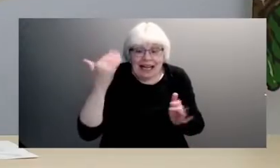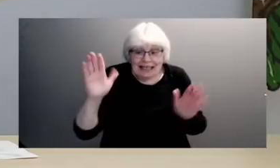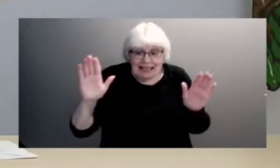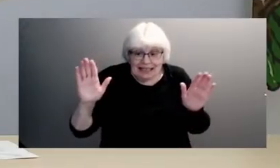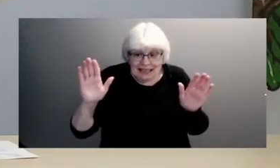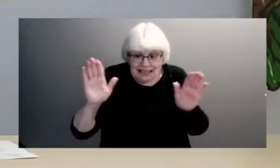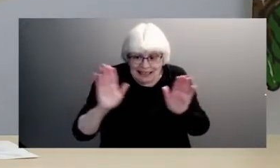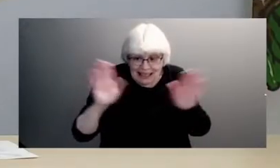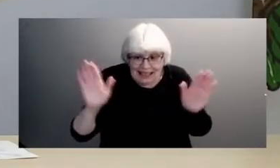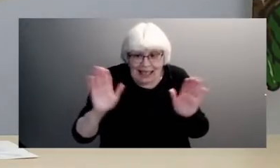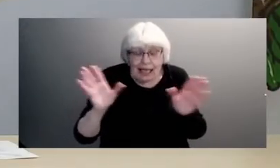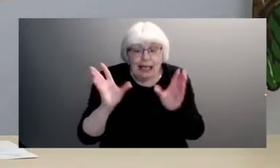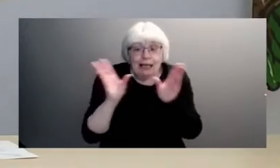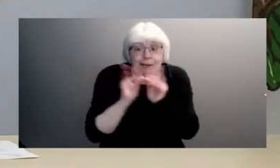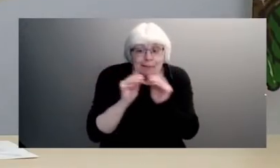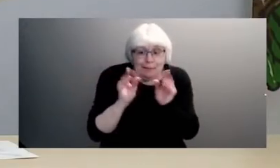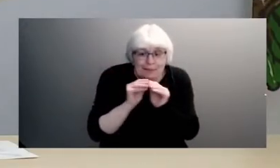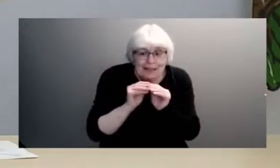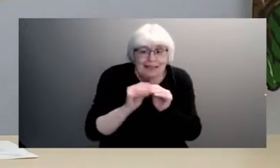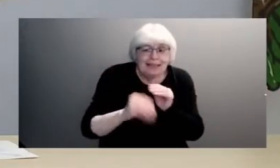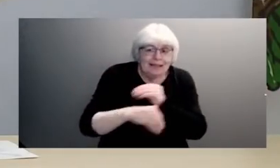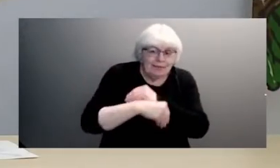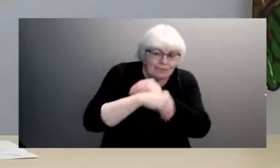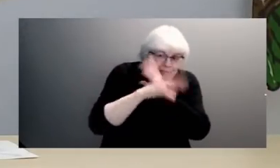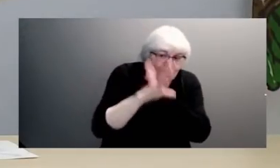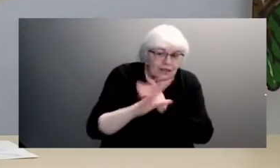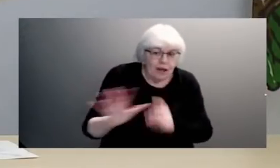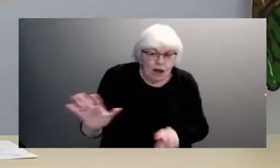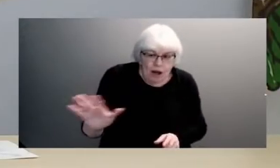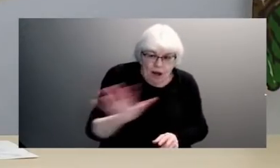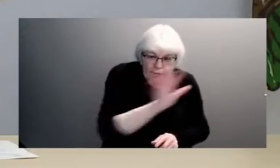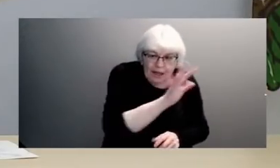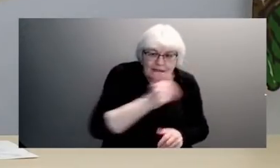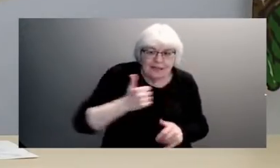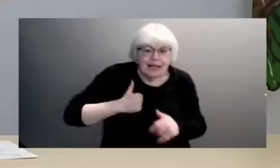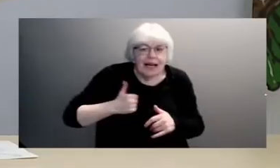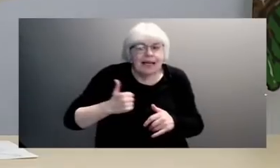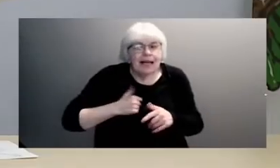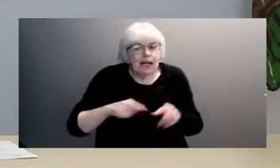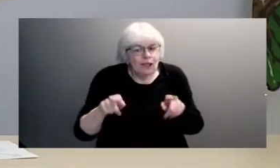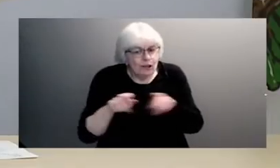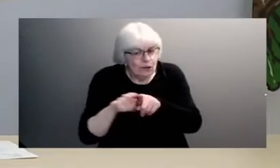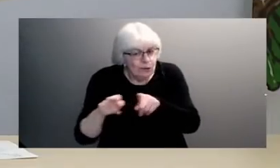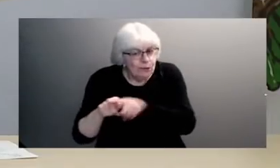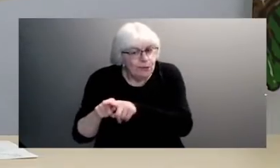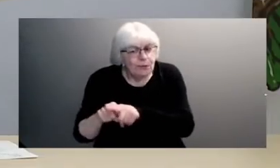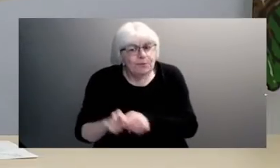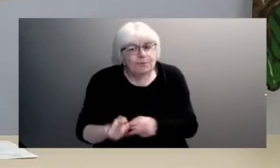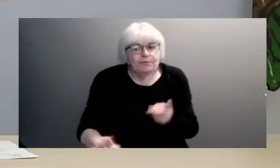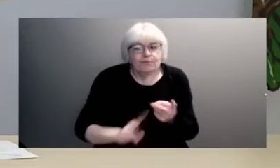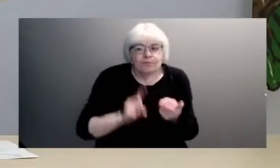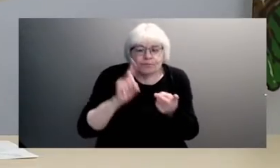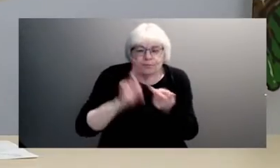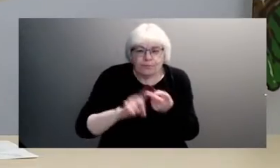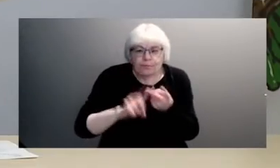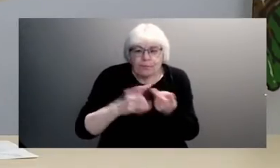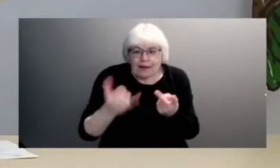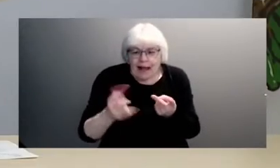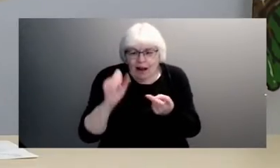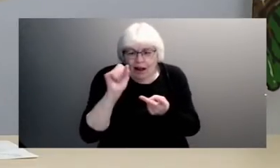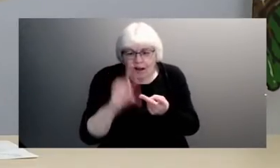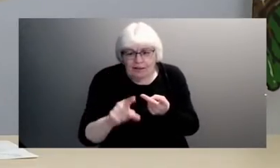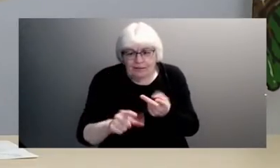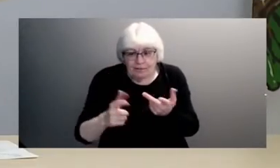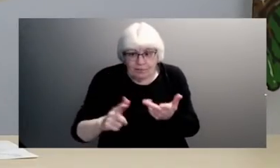adjustments. And you mentioned the booster shot. Do you know what percentage of people 70 and above, or what percentage